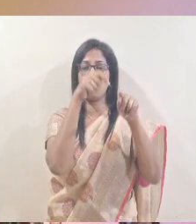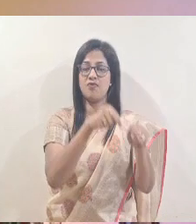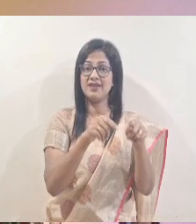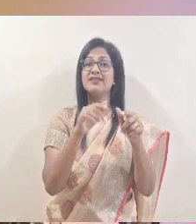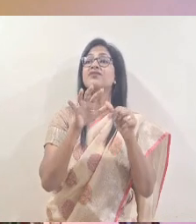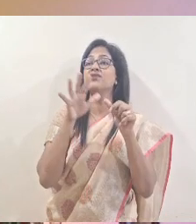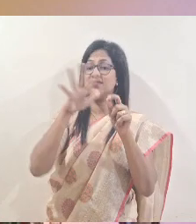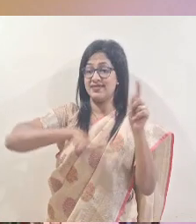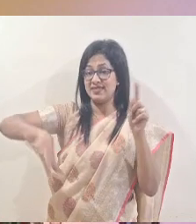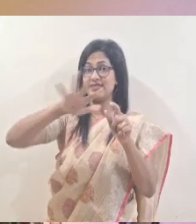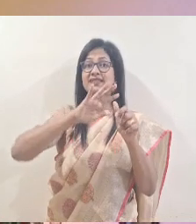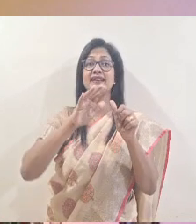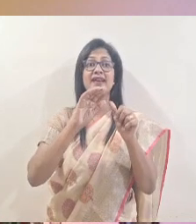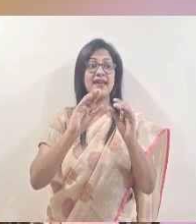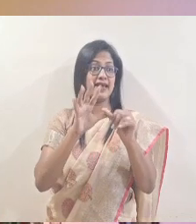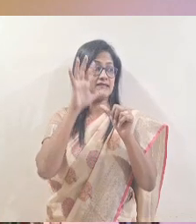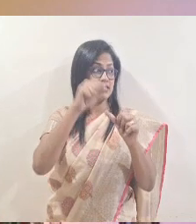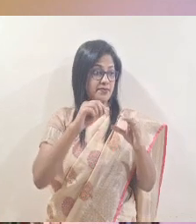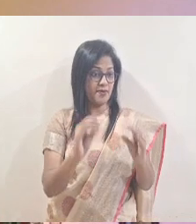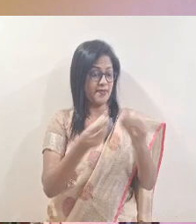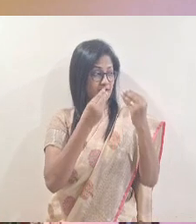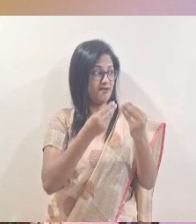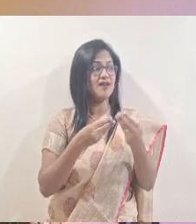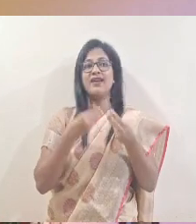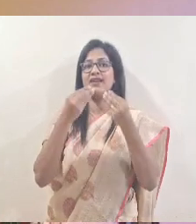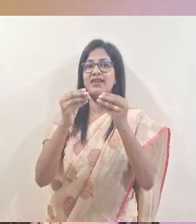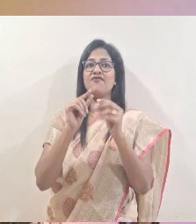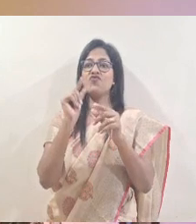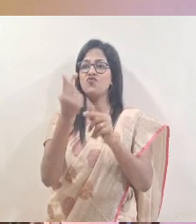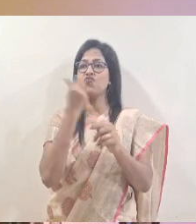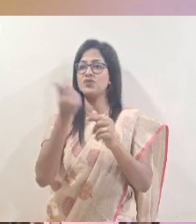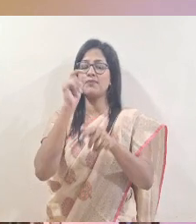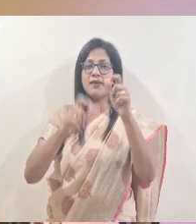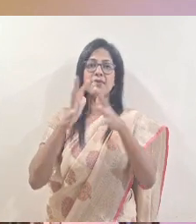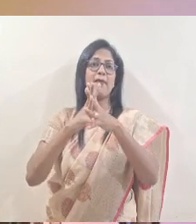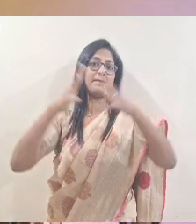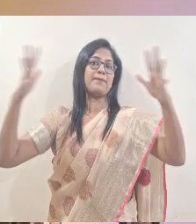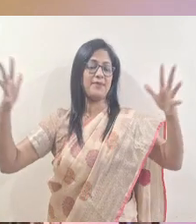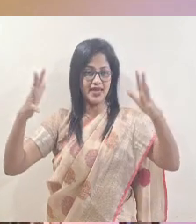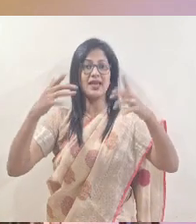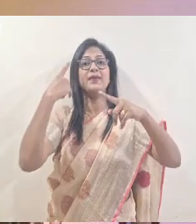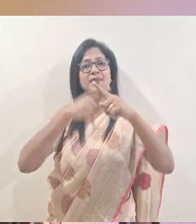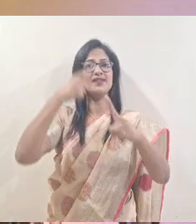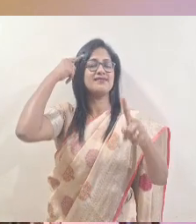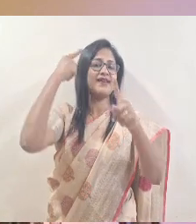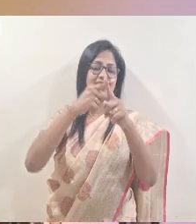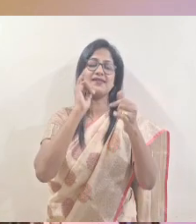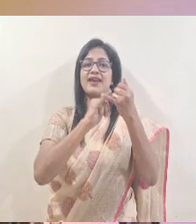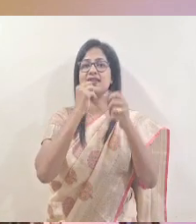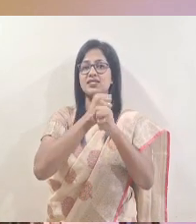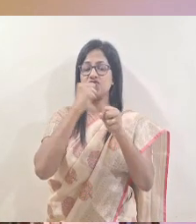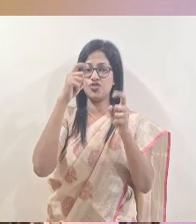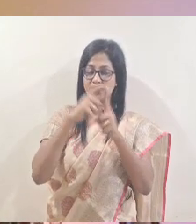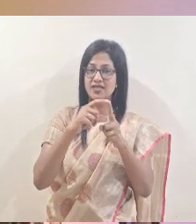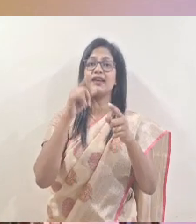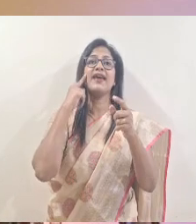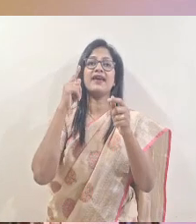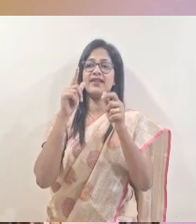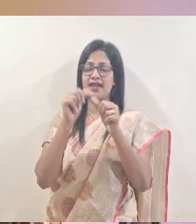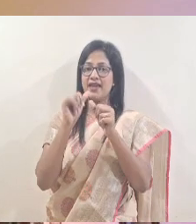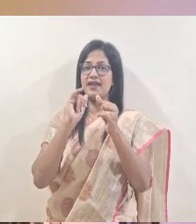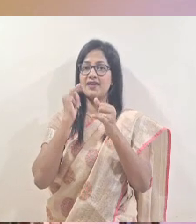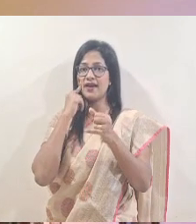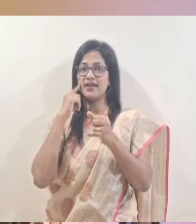the accessibility of the hub will ensure that it will broaden its user base, thus bringing the goal of SDG and AIC